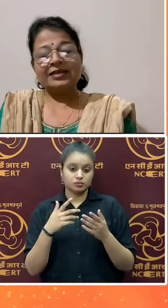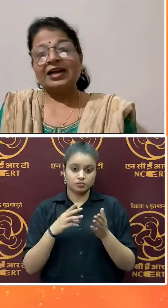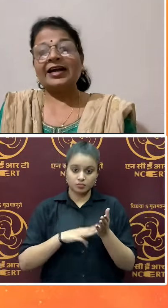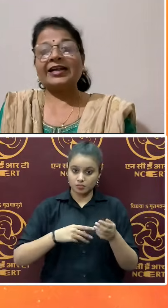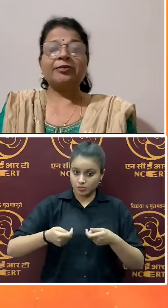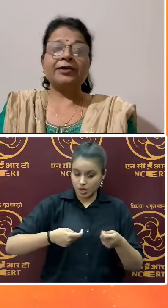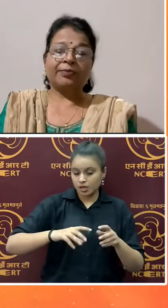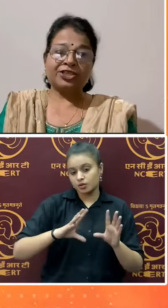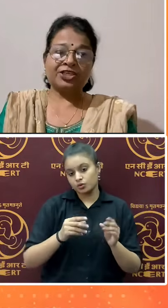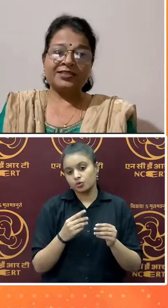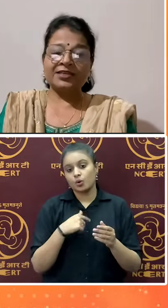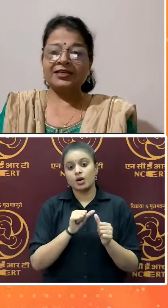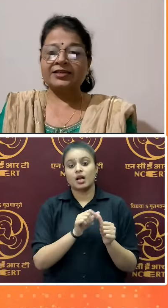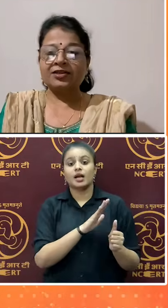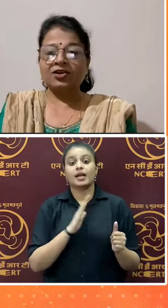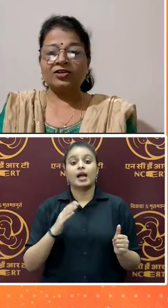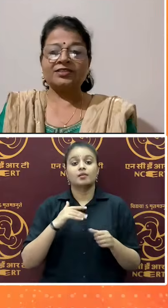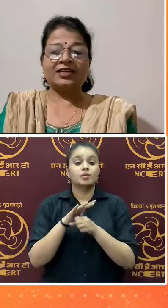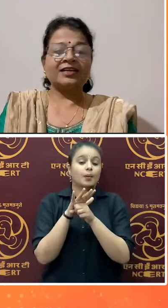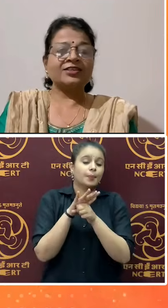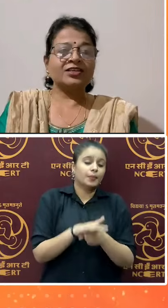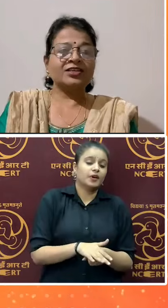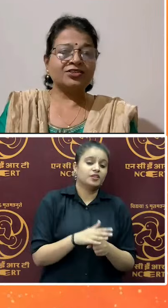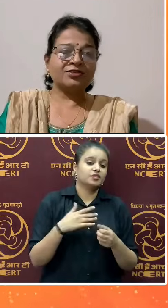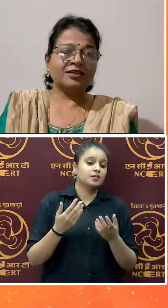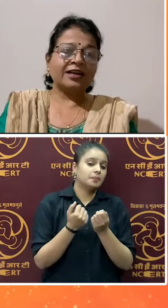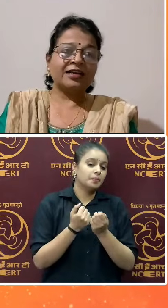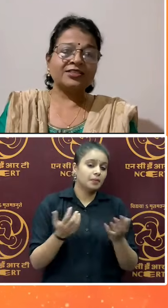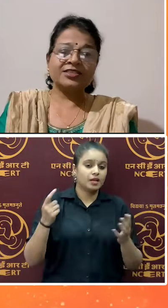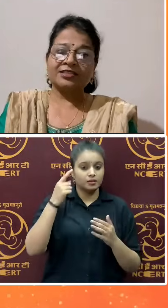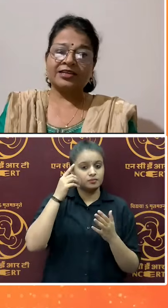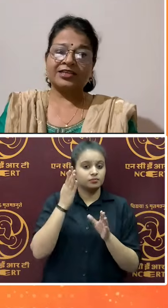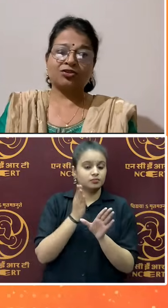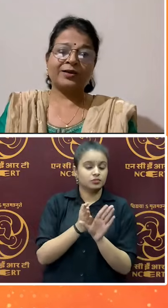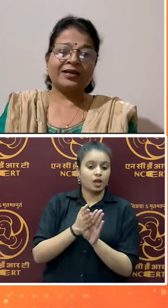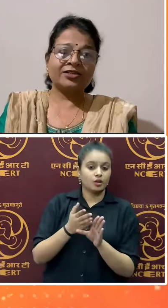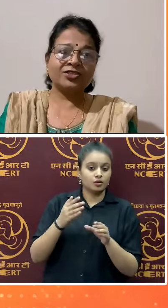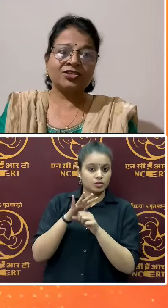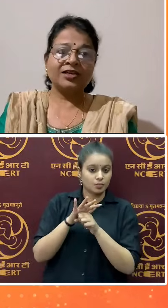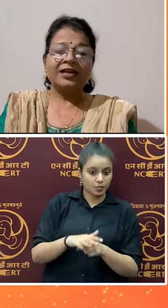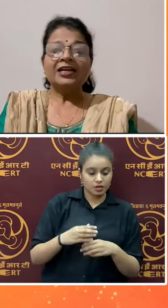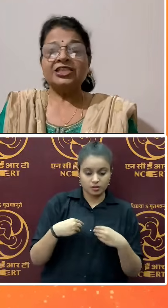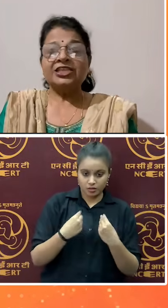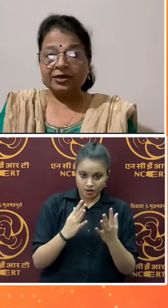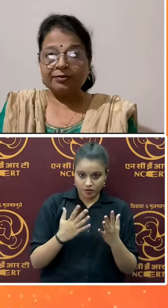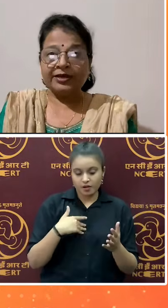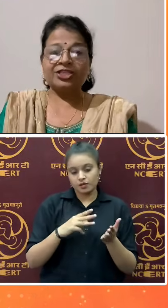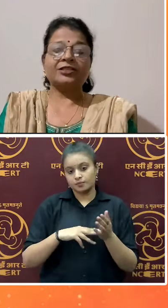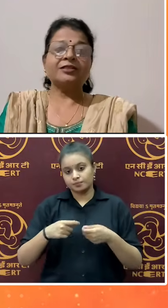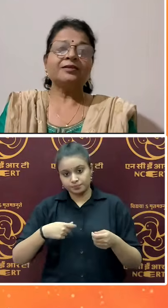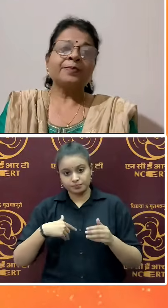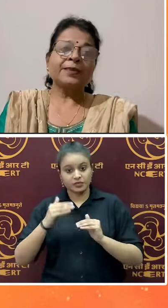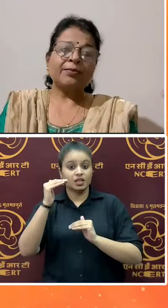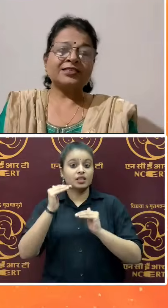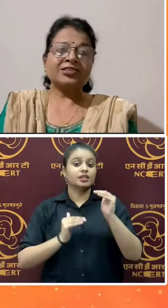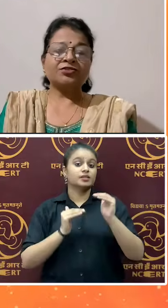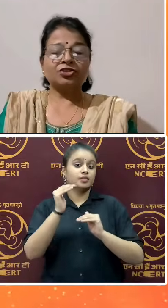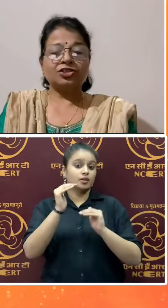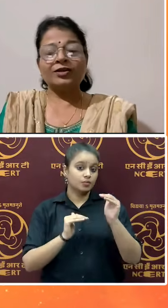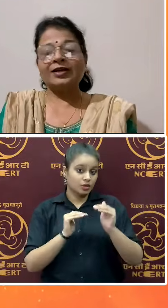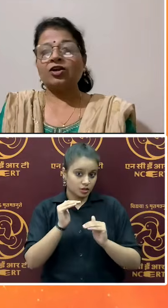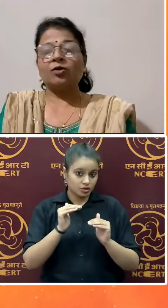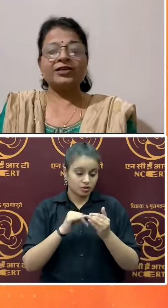then academic pressure is creating a lot of psychological issues in adolescents, that has to be addressed. Discrimination because